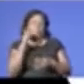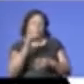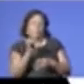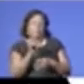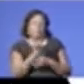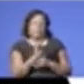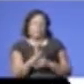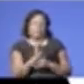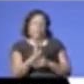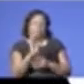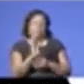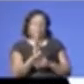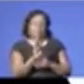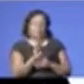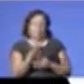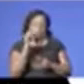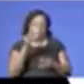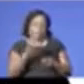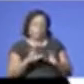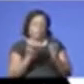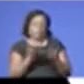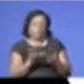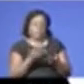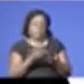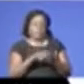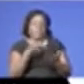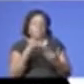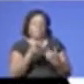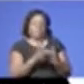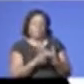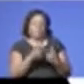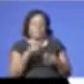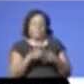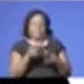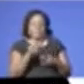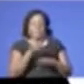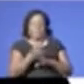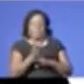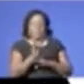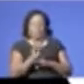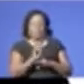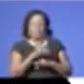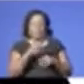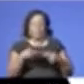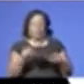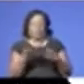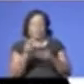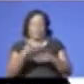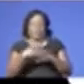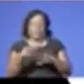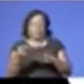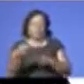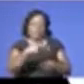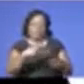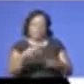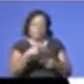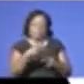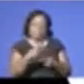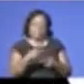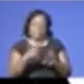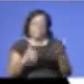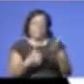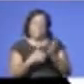to restore its infrastructure in Abaco and Grand Bahama in the aftermath of Hurricane Dorian. Sea technicians have begun